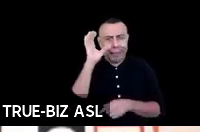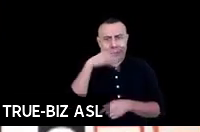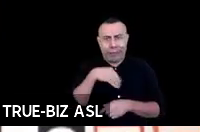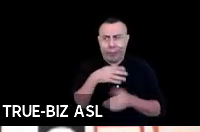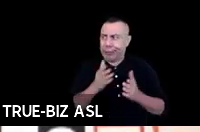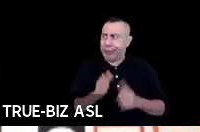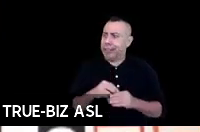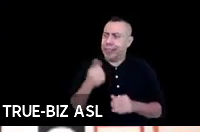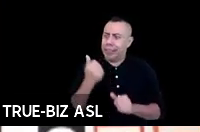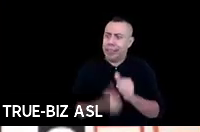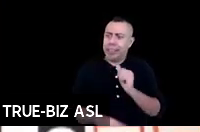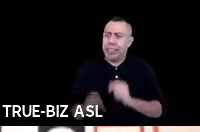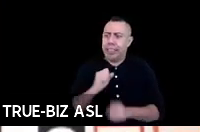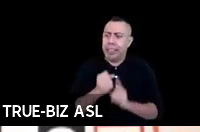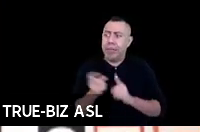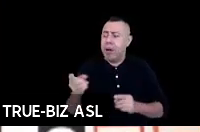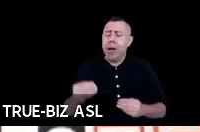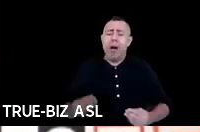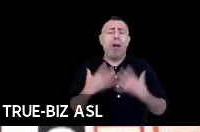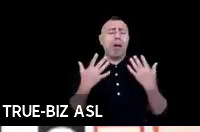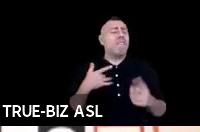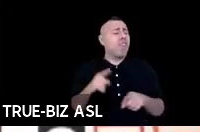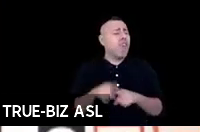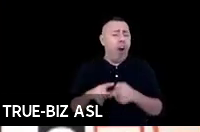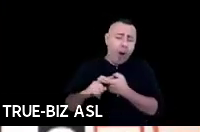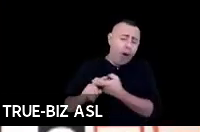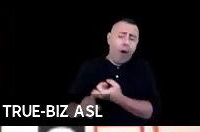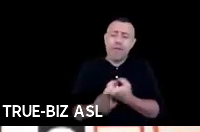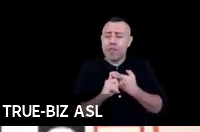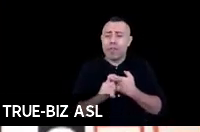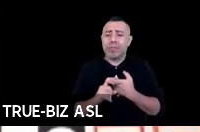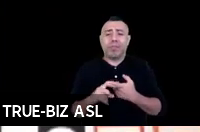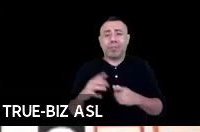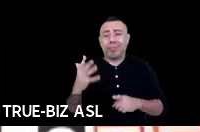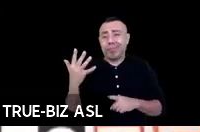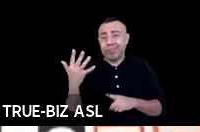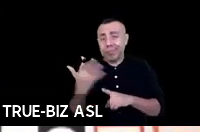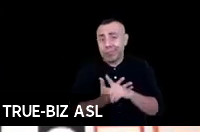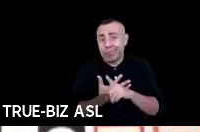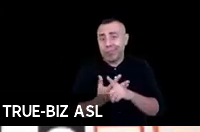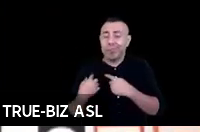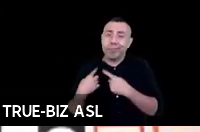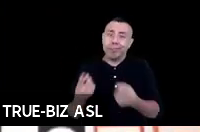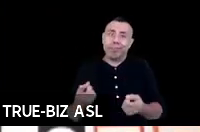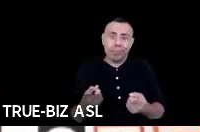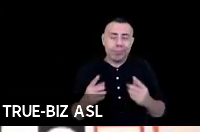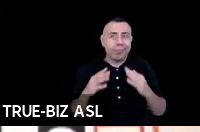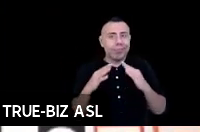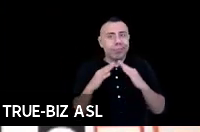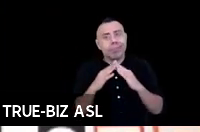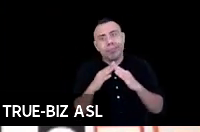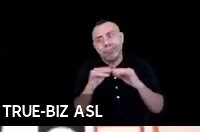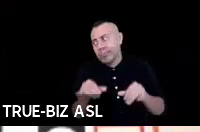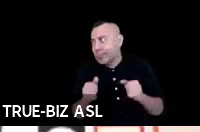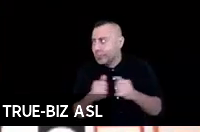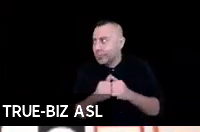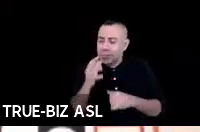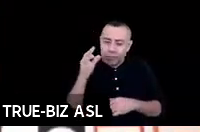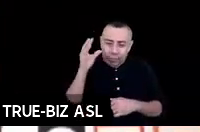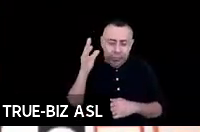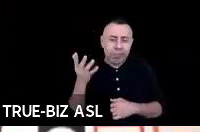I finally have friends. So then the past 5 months or so of just being trapped with my parents. So sometimes